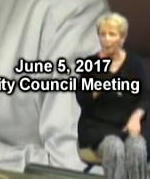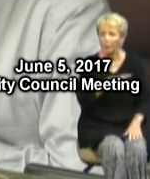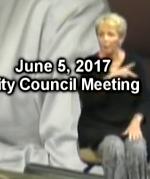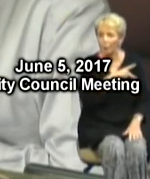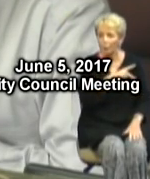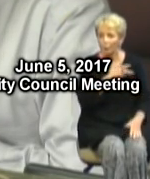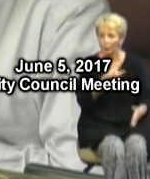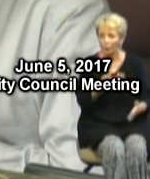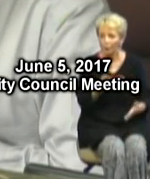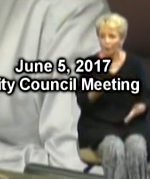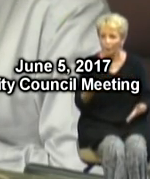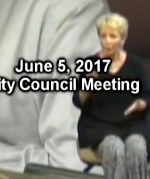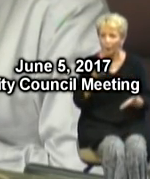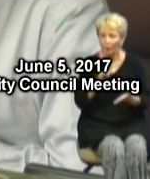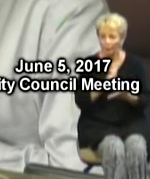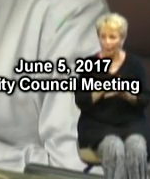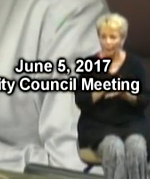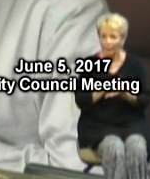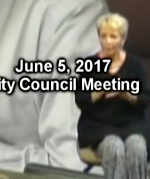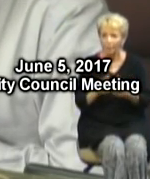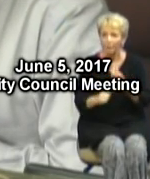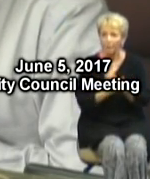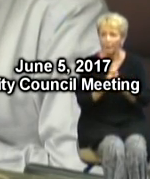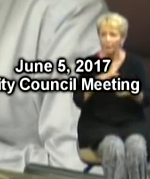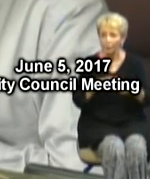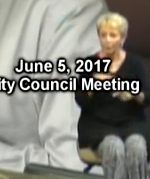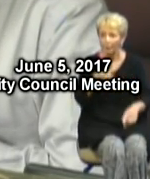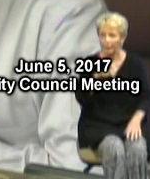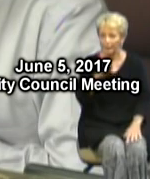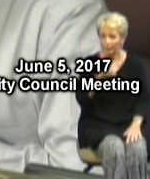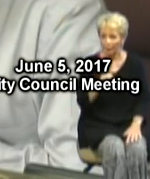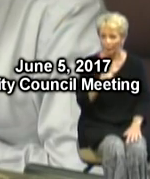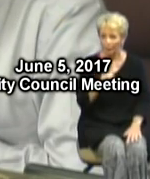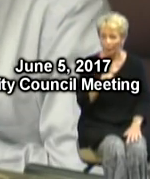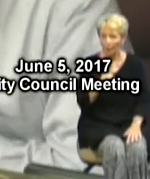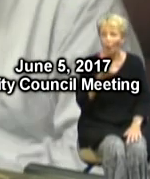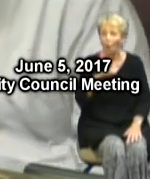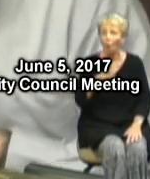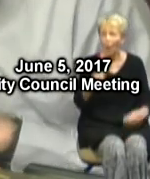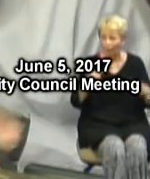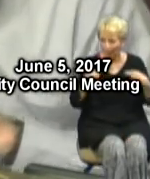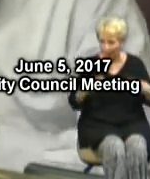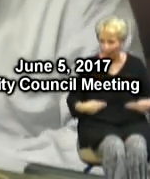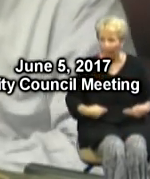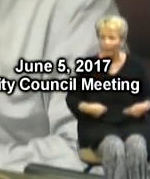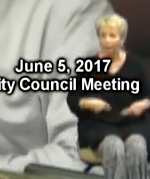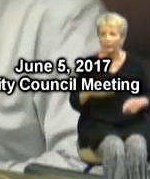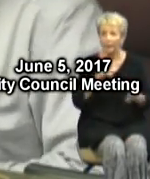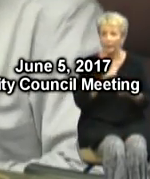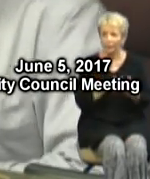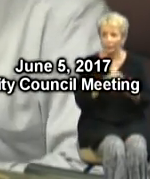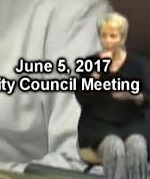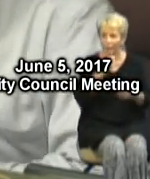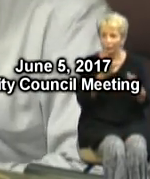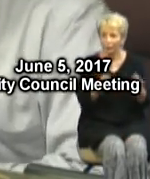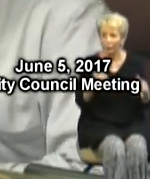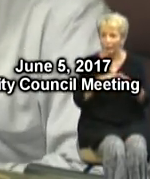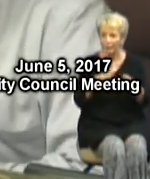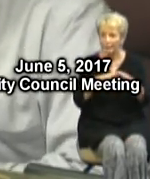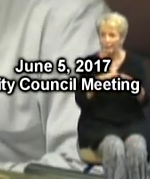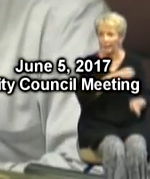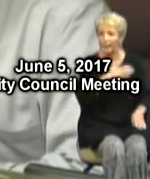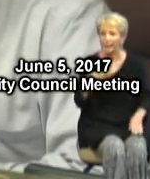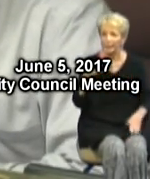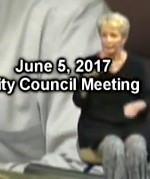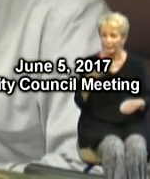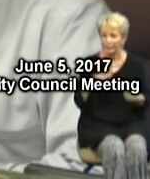that possesses a potential threat to the public safety or health, end quote. Now therefore be it resolved by the City Council